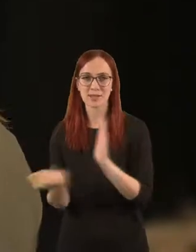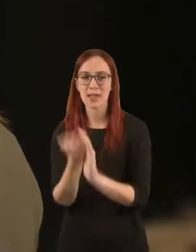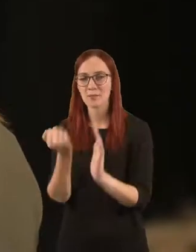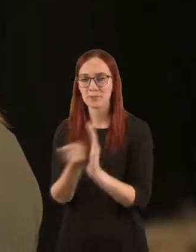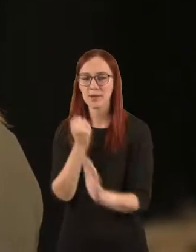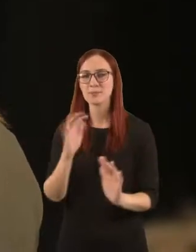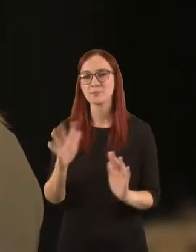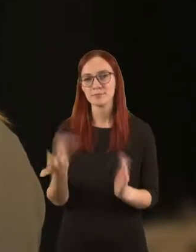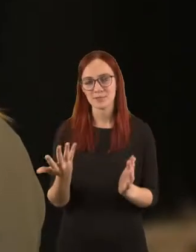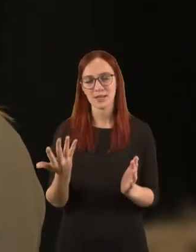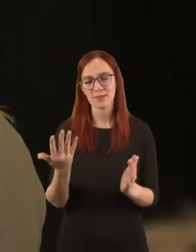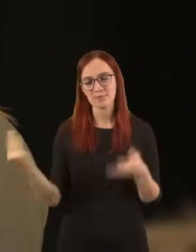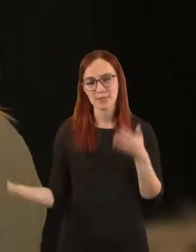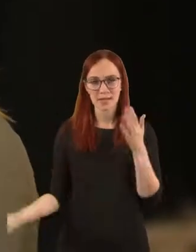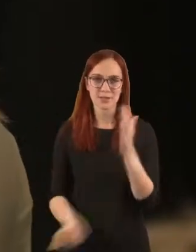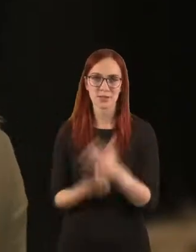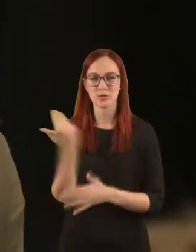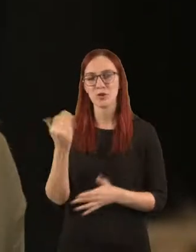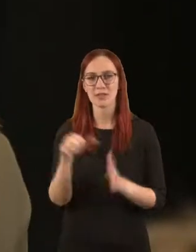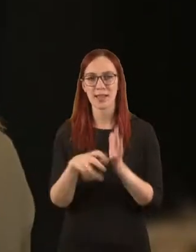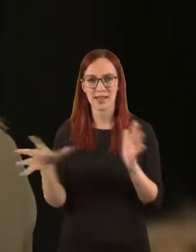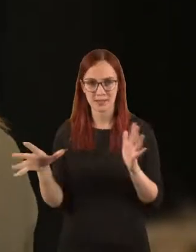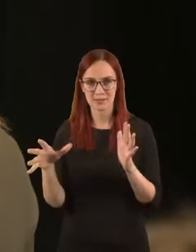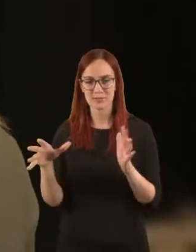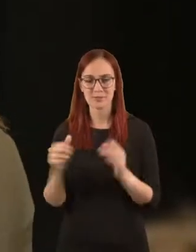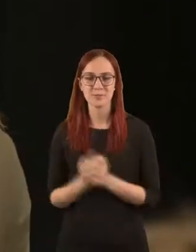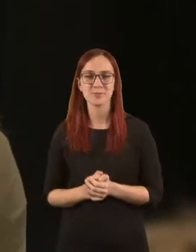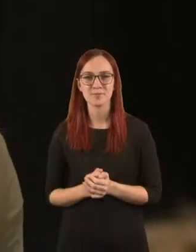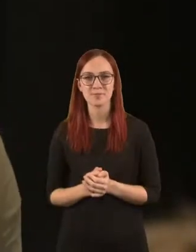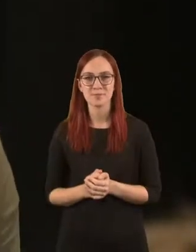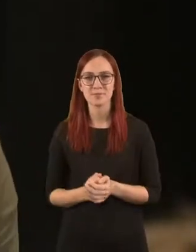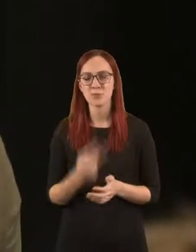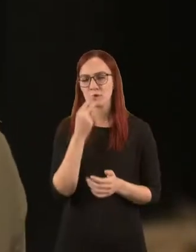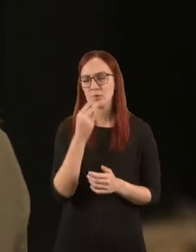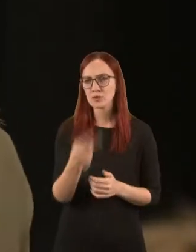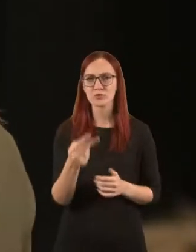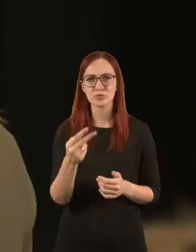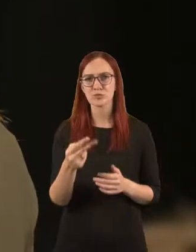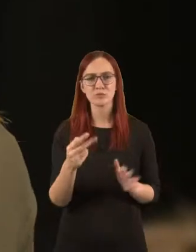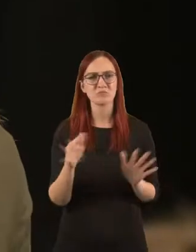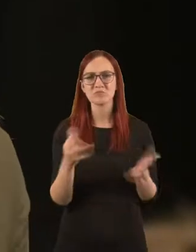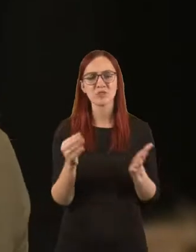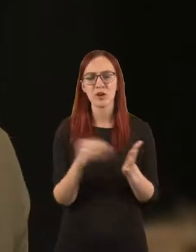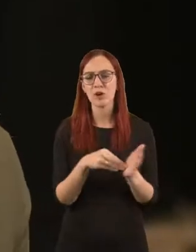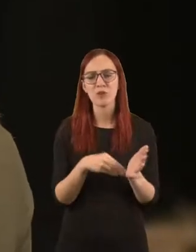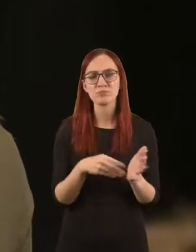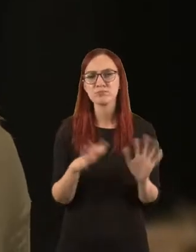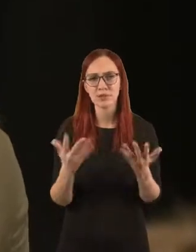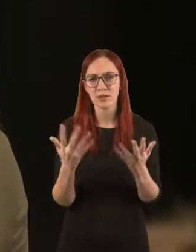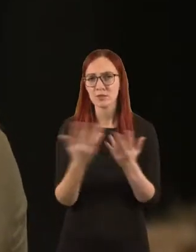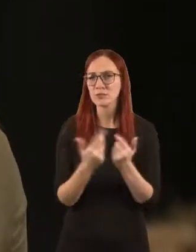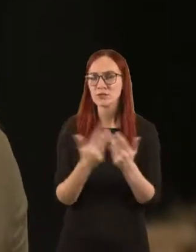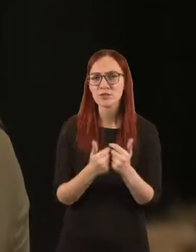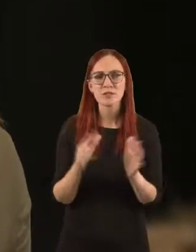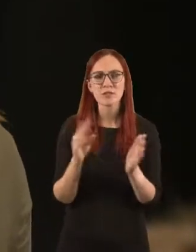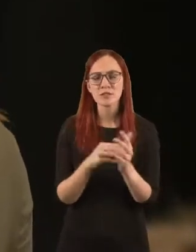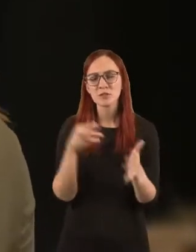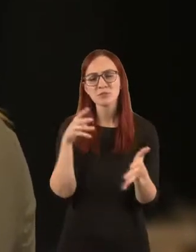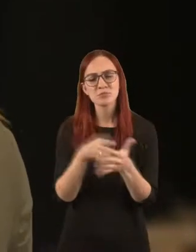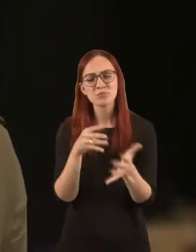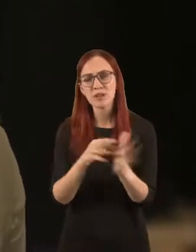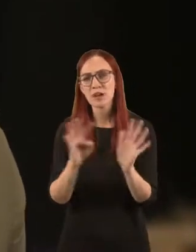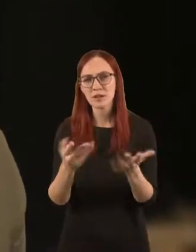and there are also discussions to get about 40% of electricity